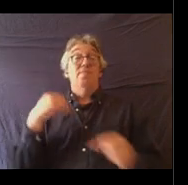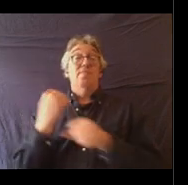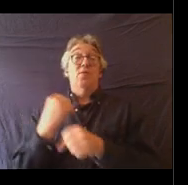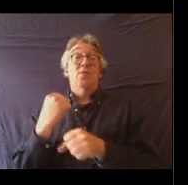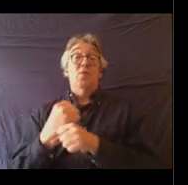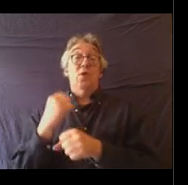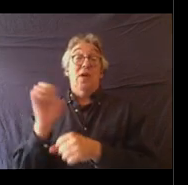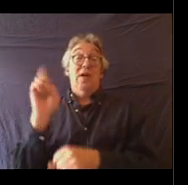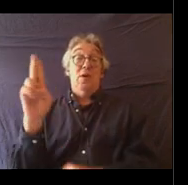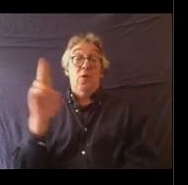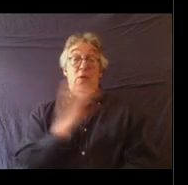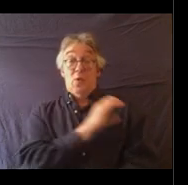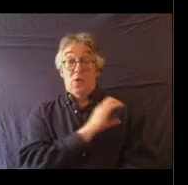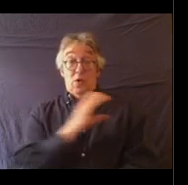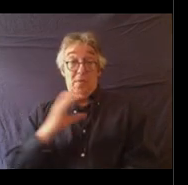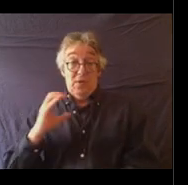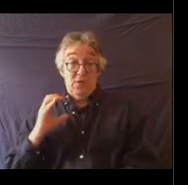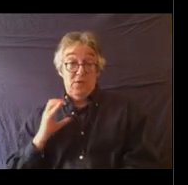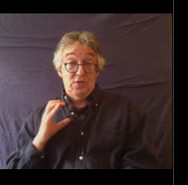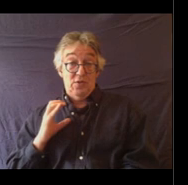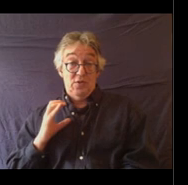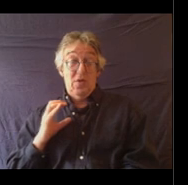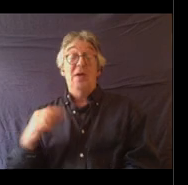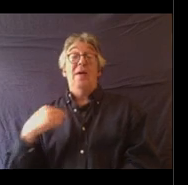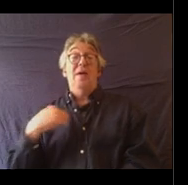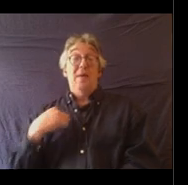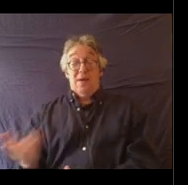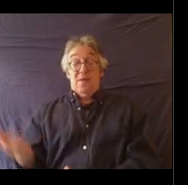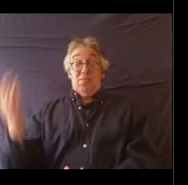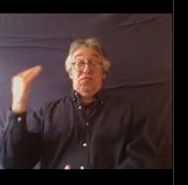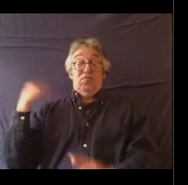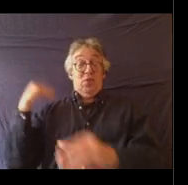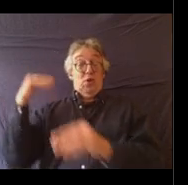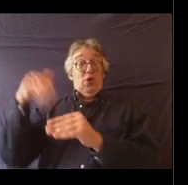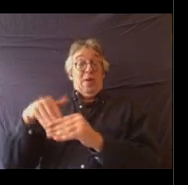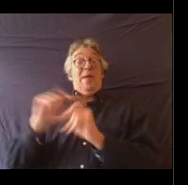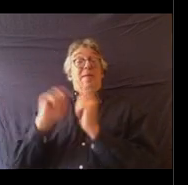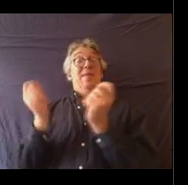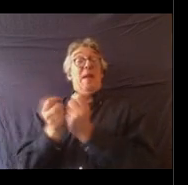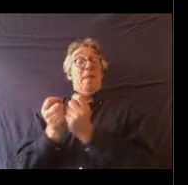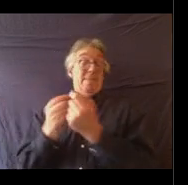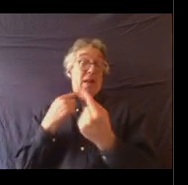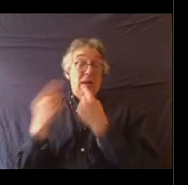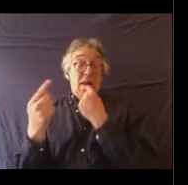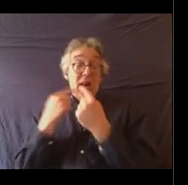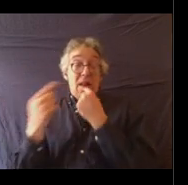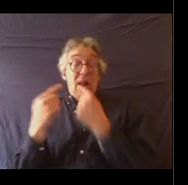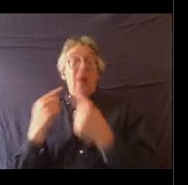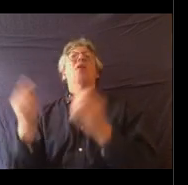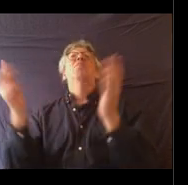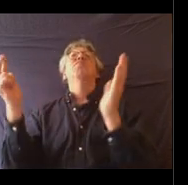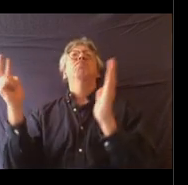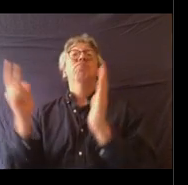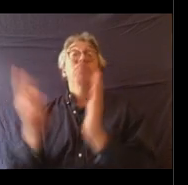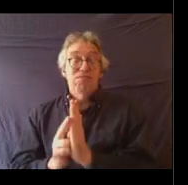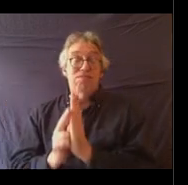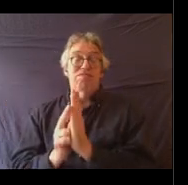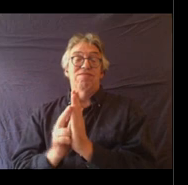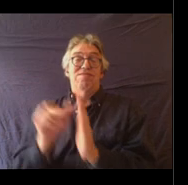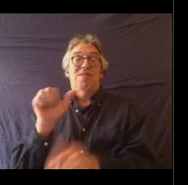I was part of the team who negotiated this directive. As Marie said, the name is a little bit